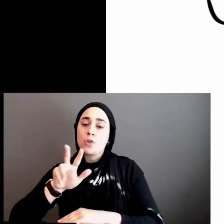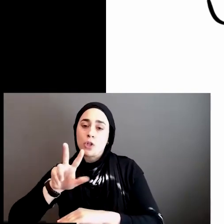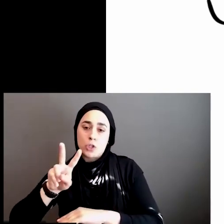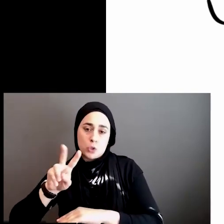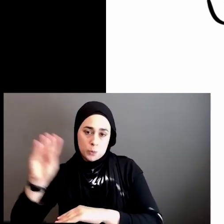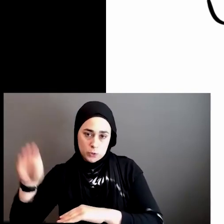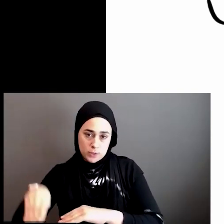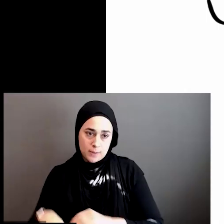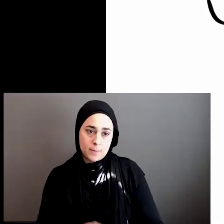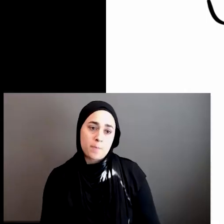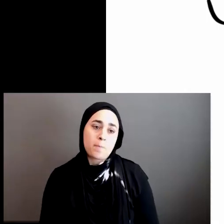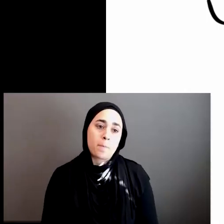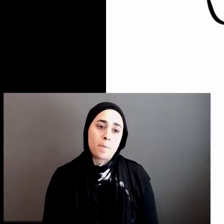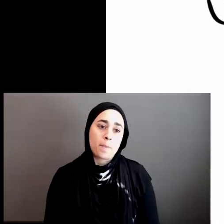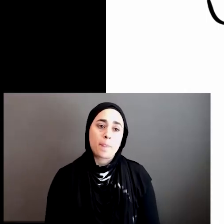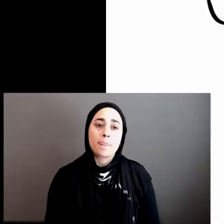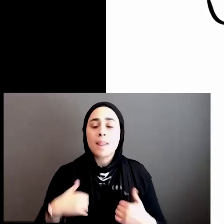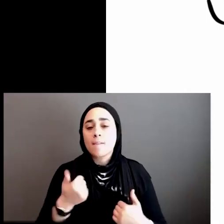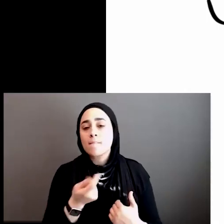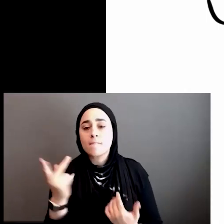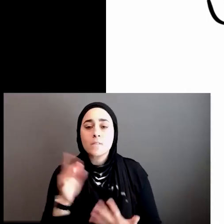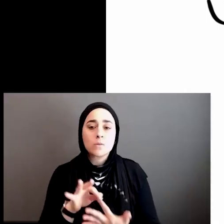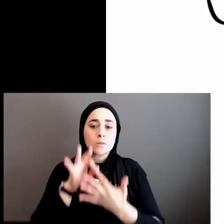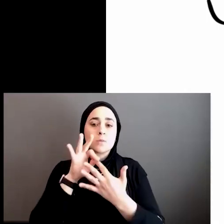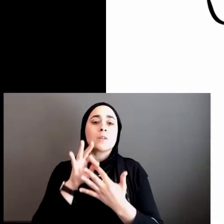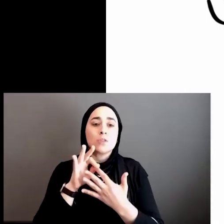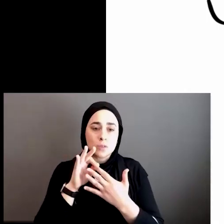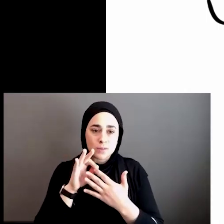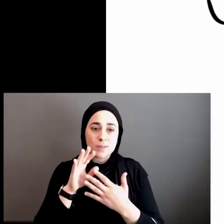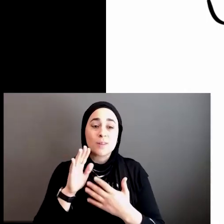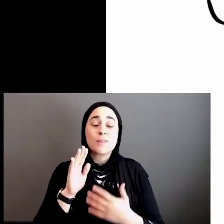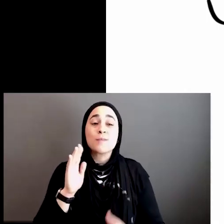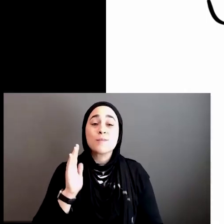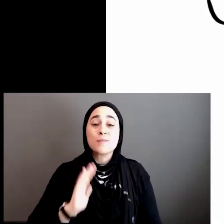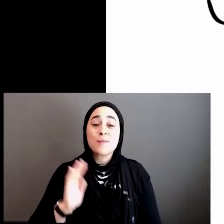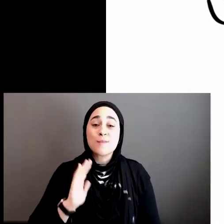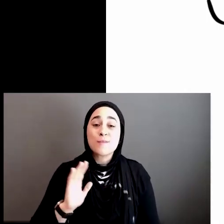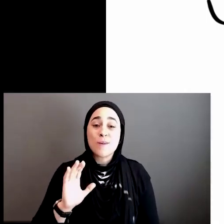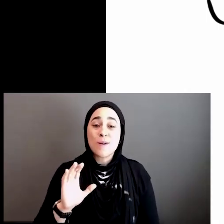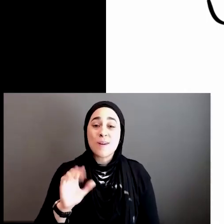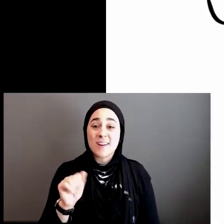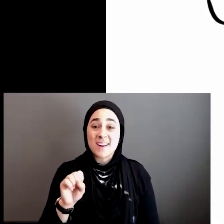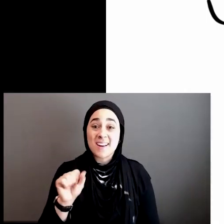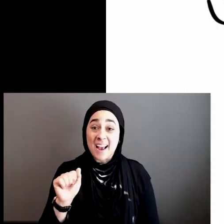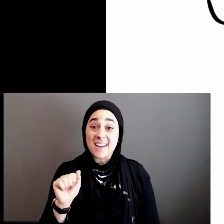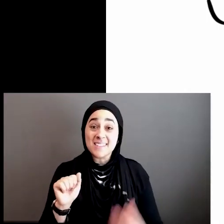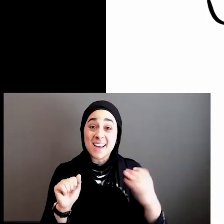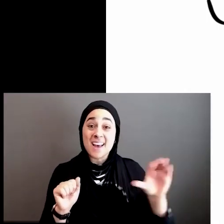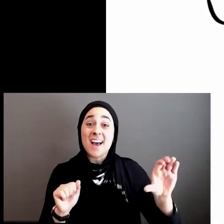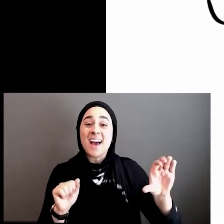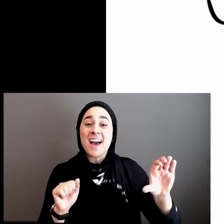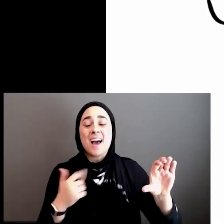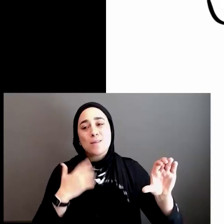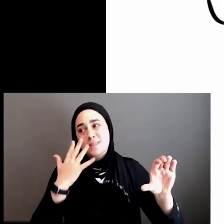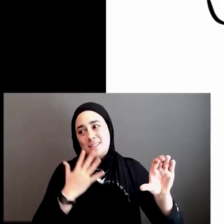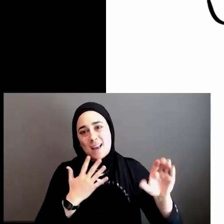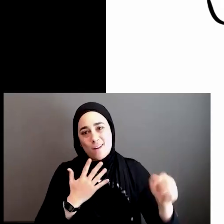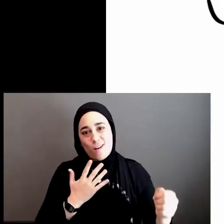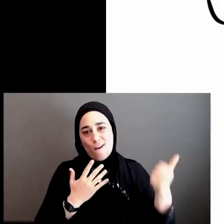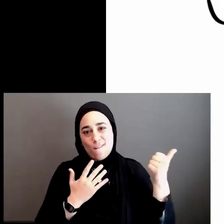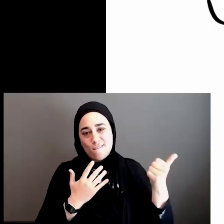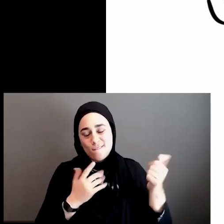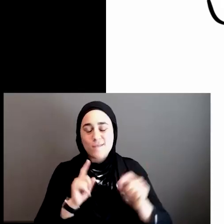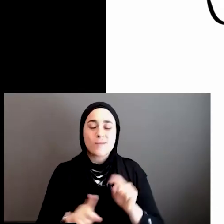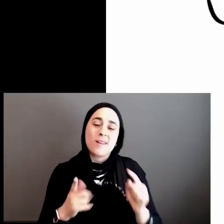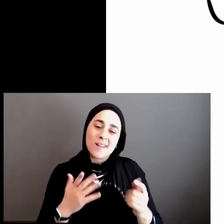We have a couple of specialized programs. CASA used to be on this slide deck. It was very sad to remove them, but very happy that